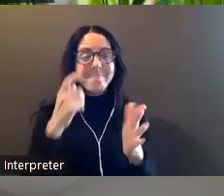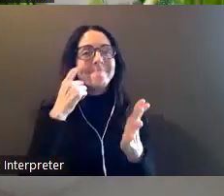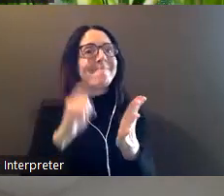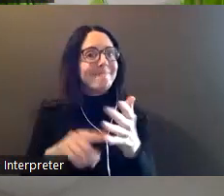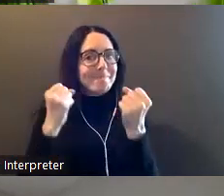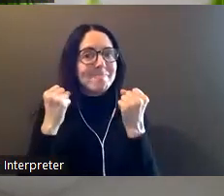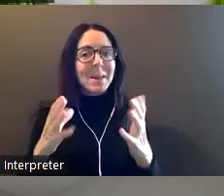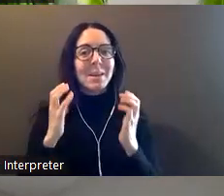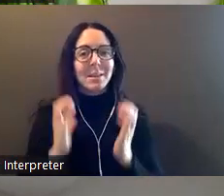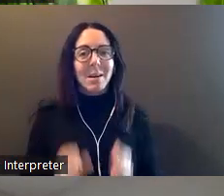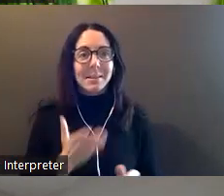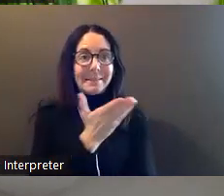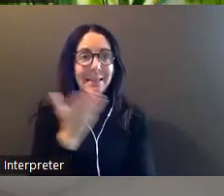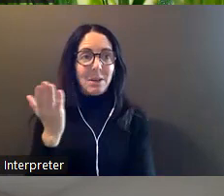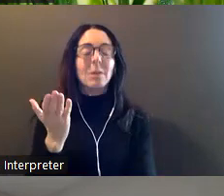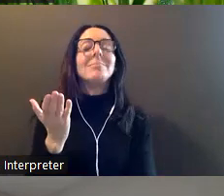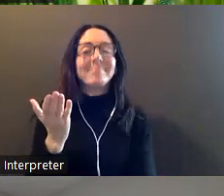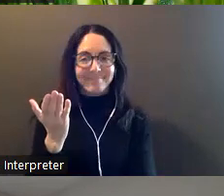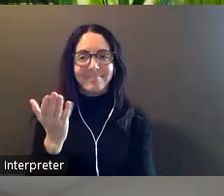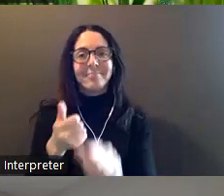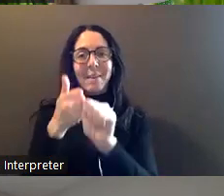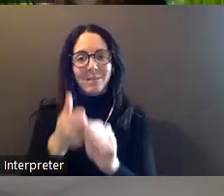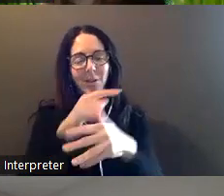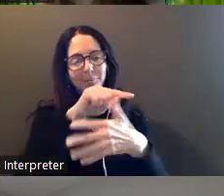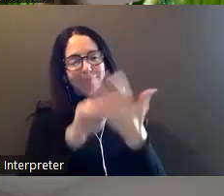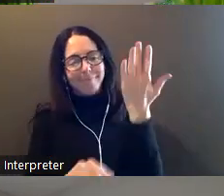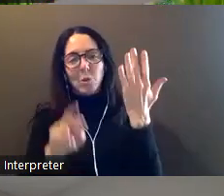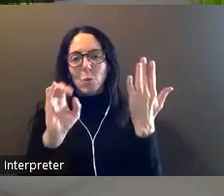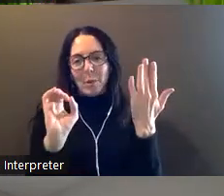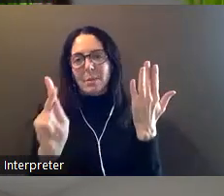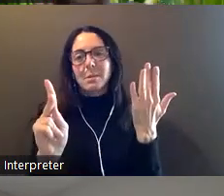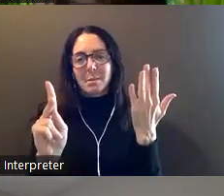clients indeed had these risk factors.